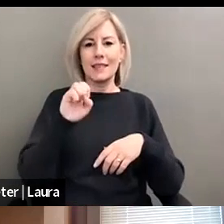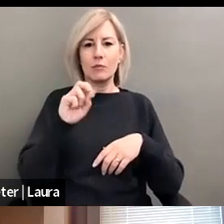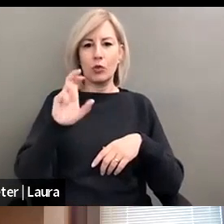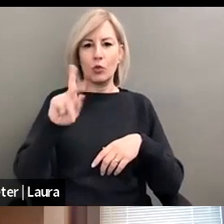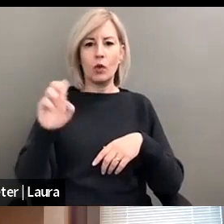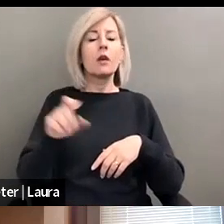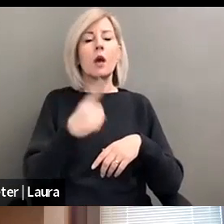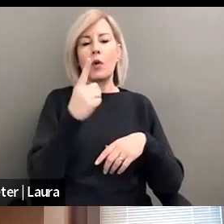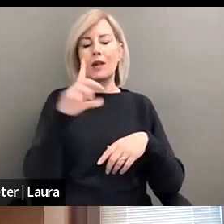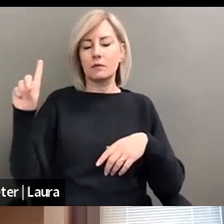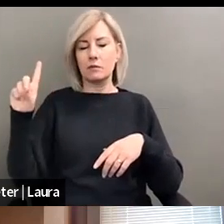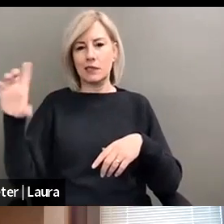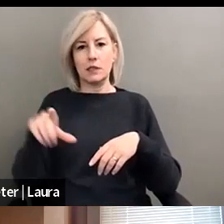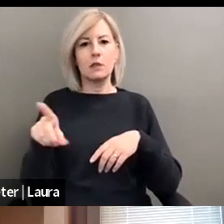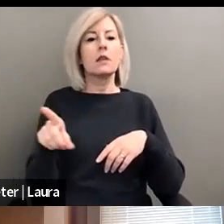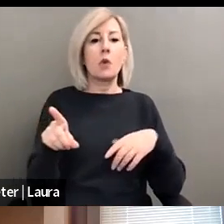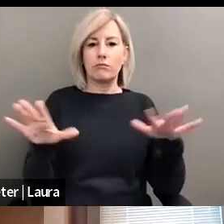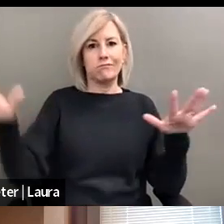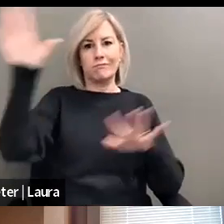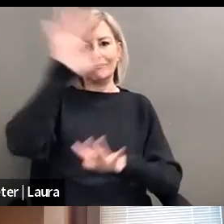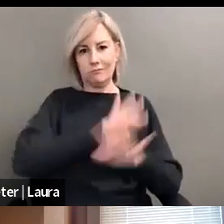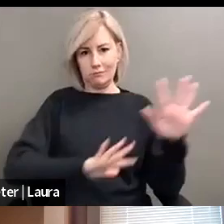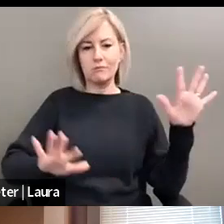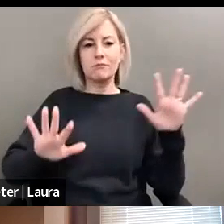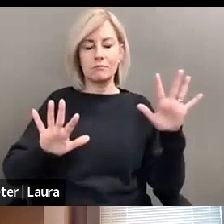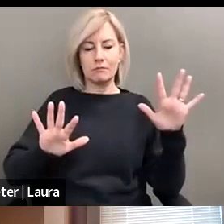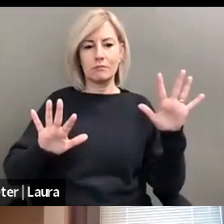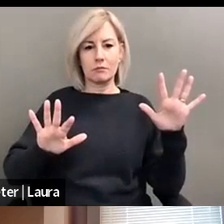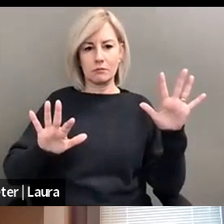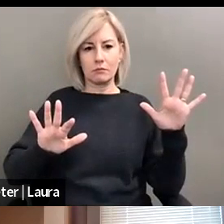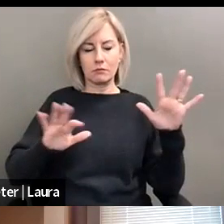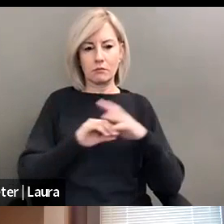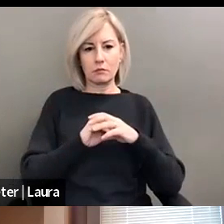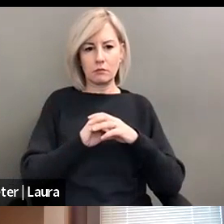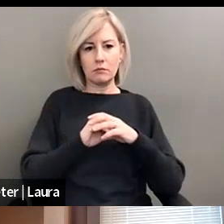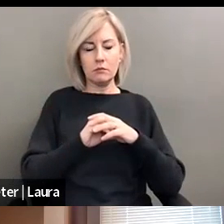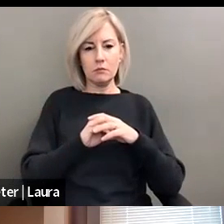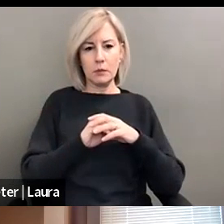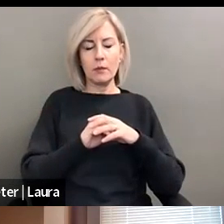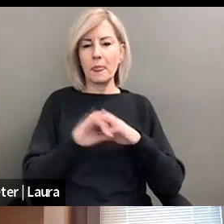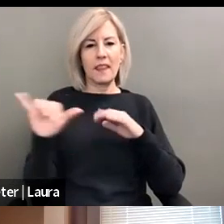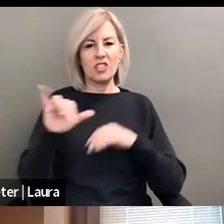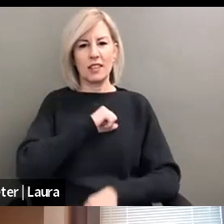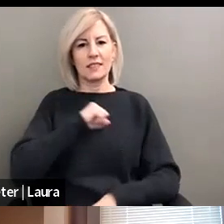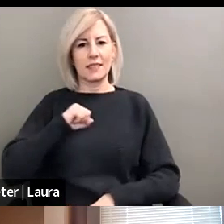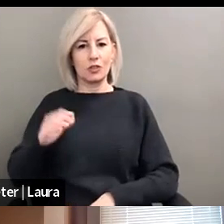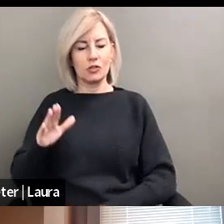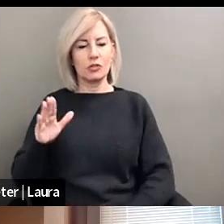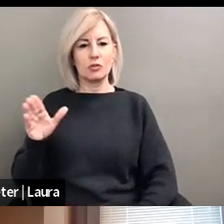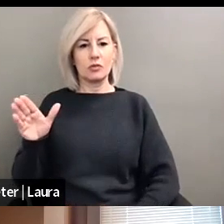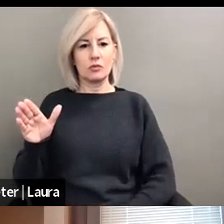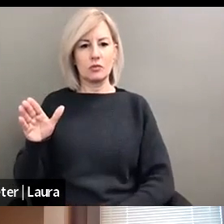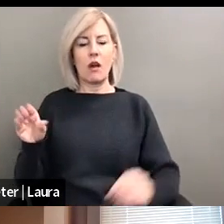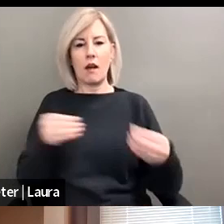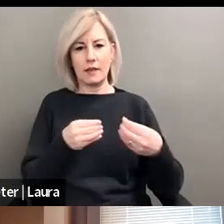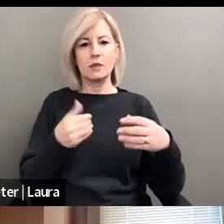office. So spread out throughout the district. And just like the senator's office, we deal with, we